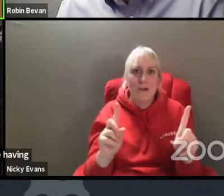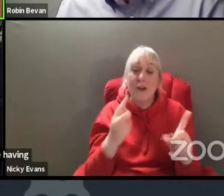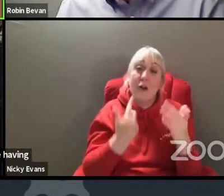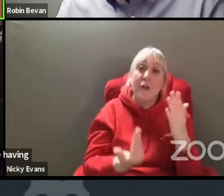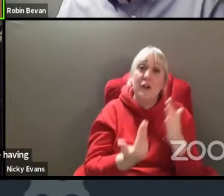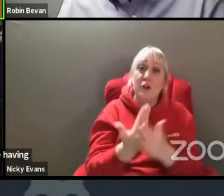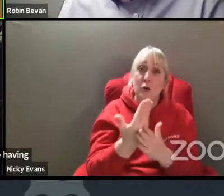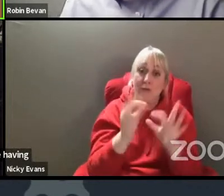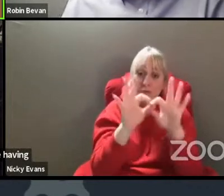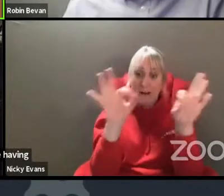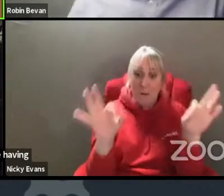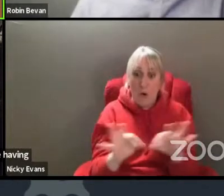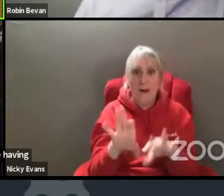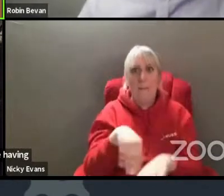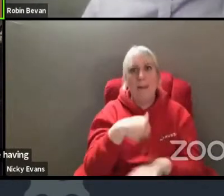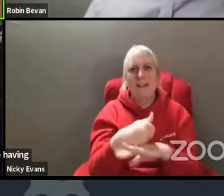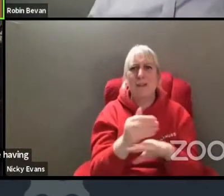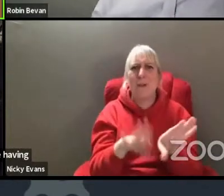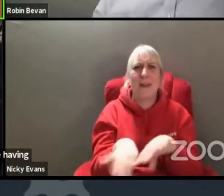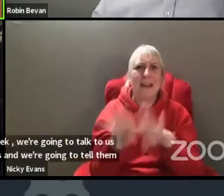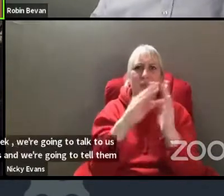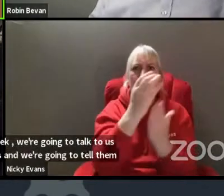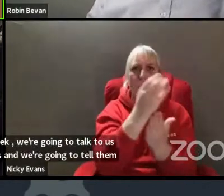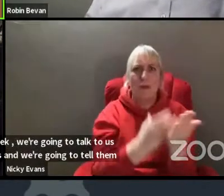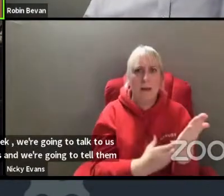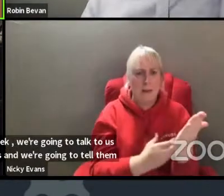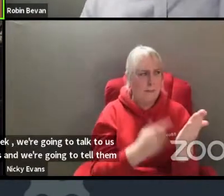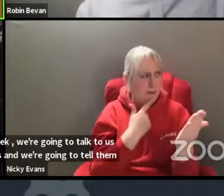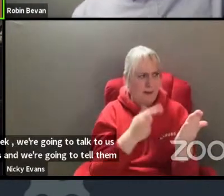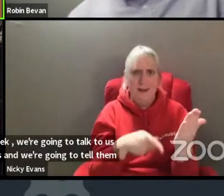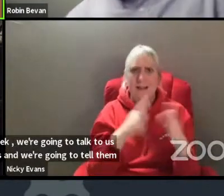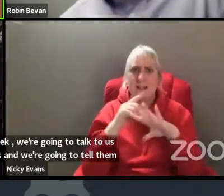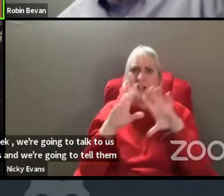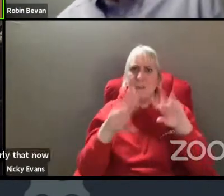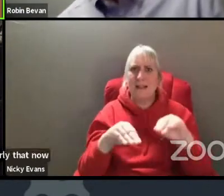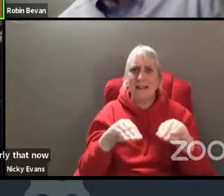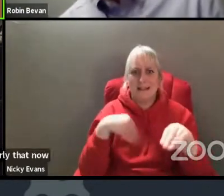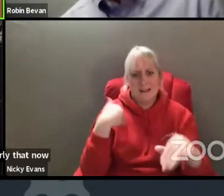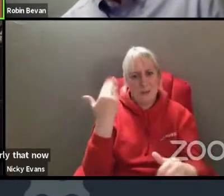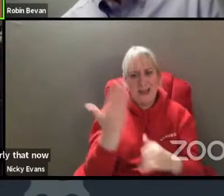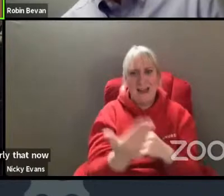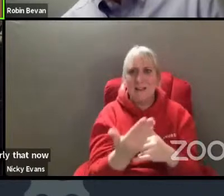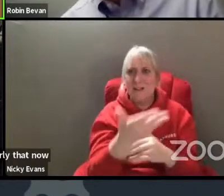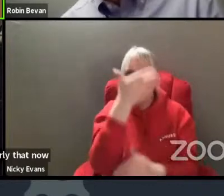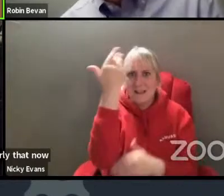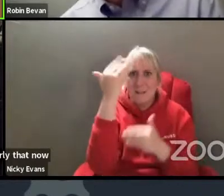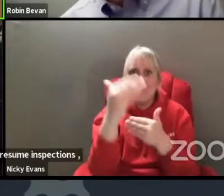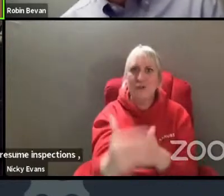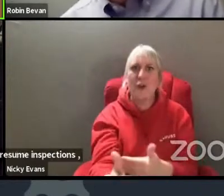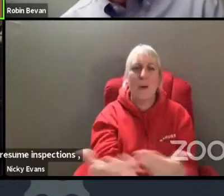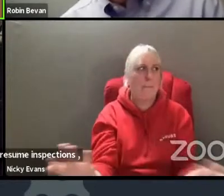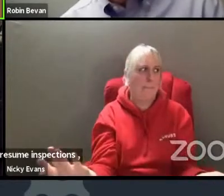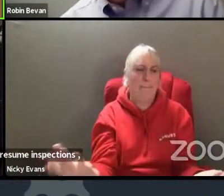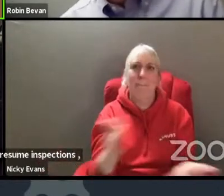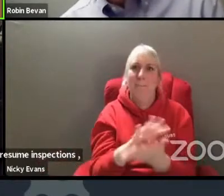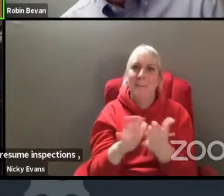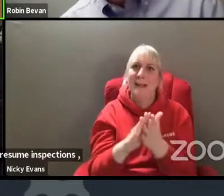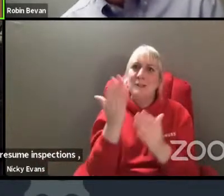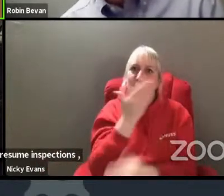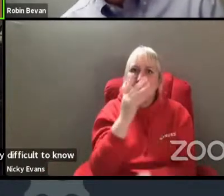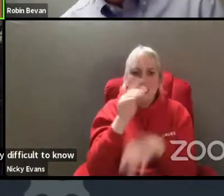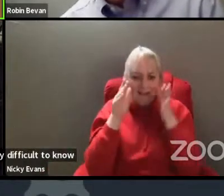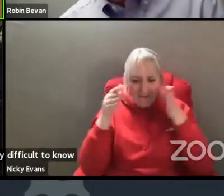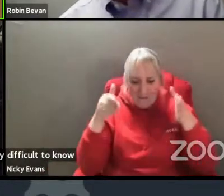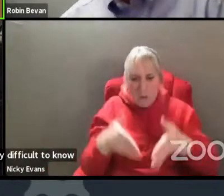based on the national curriculum, which has been suspended until the end of the summer term, so that schools can focus on